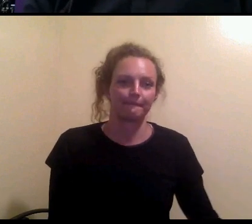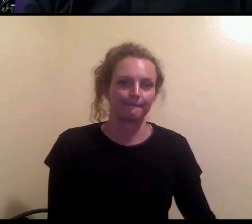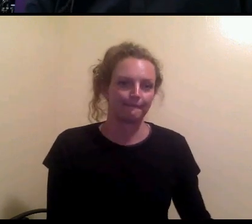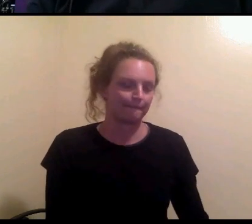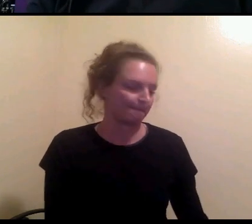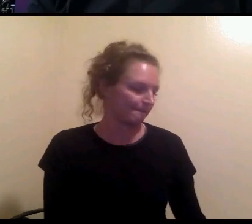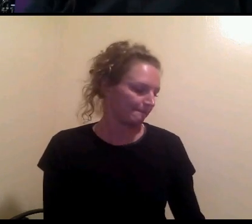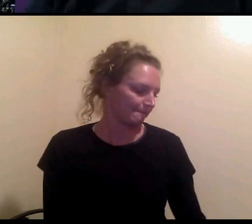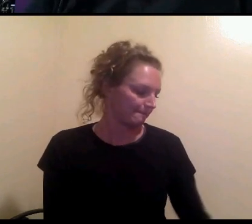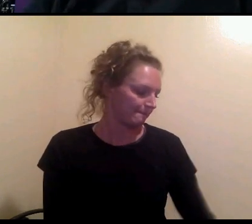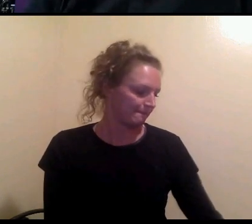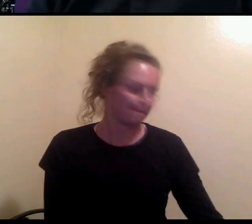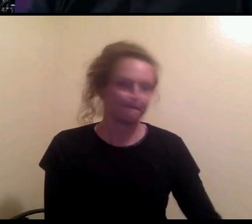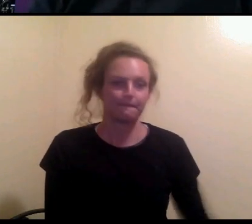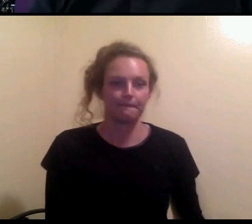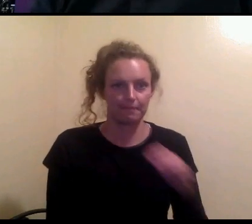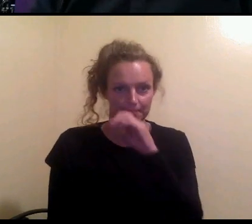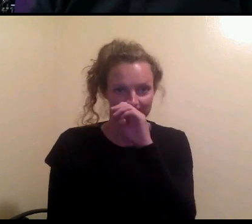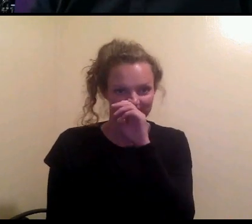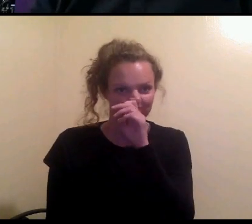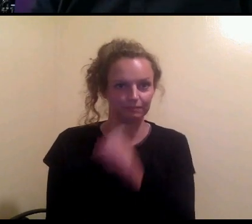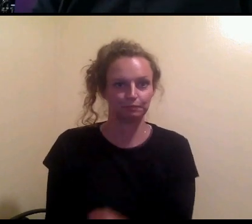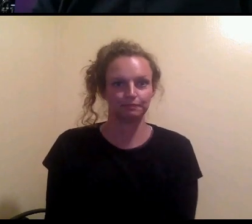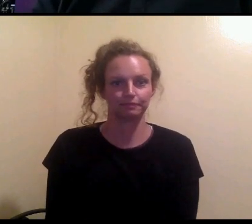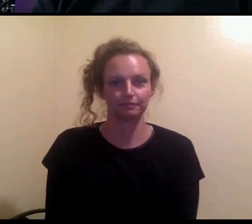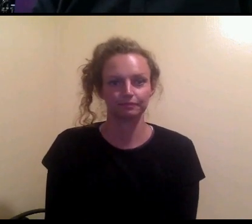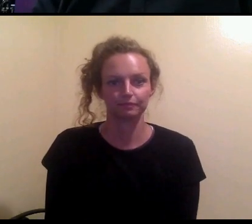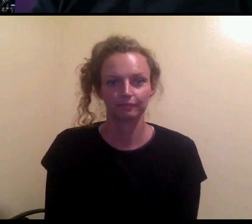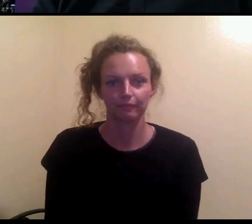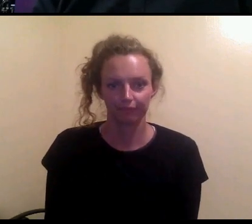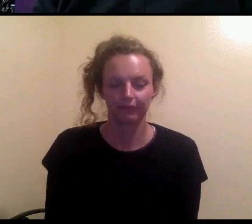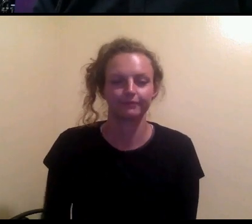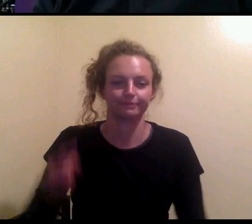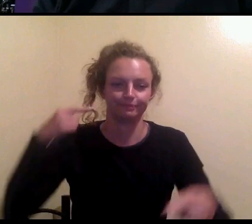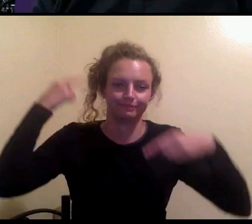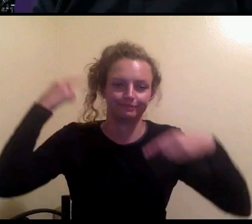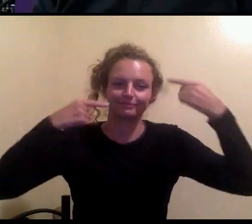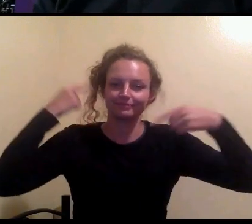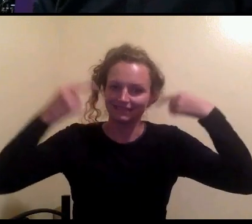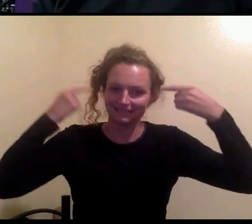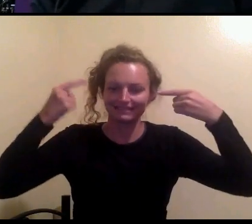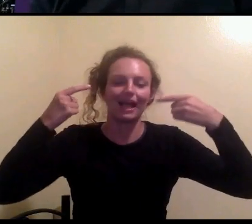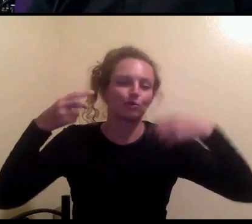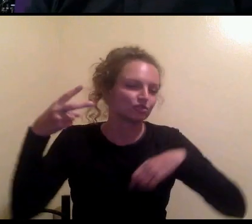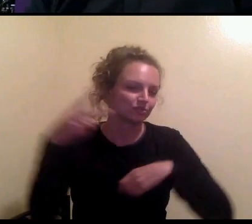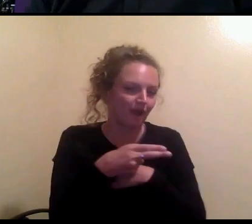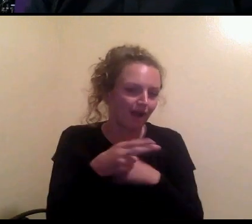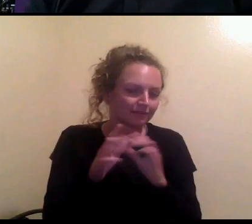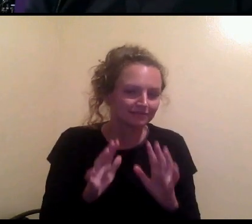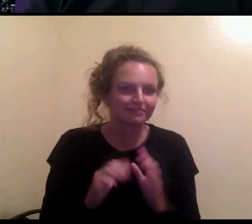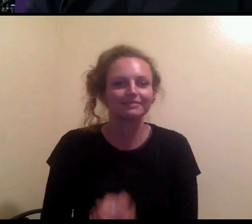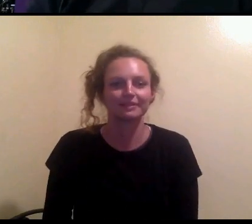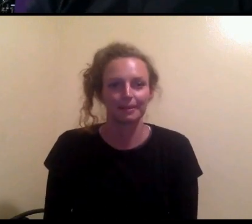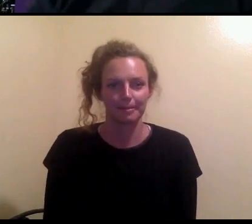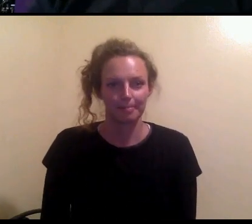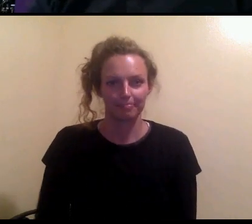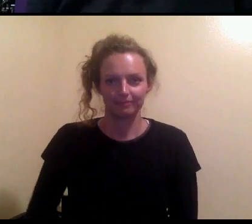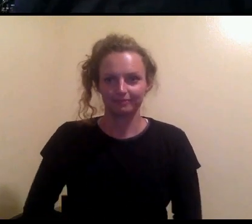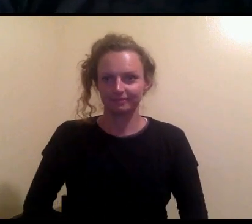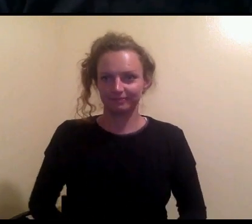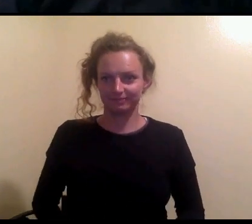common. But they're not catered for. I mean, not like it's worth a lot of money, as people have already pointed